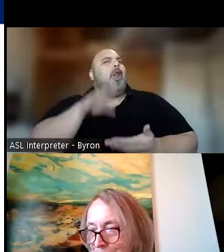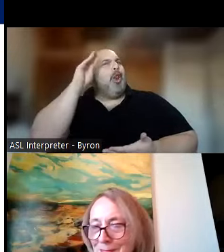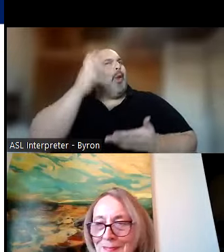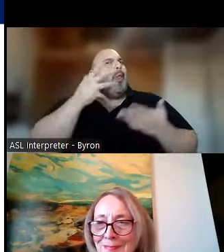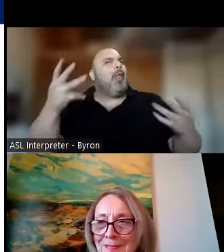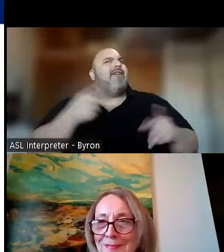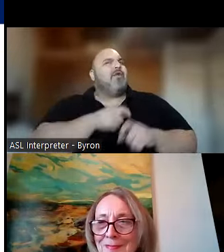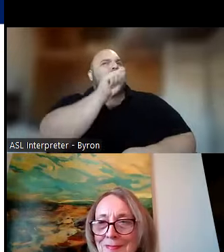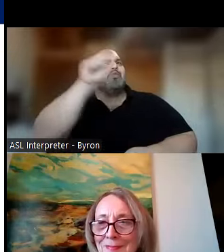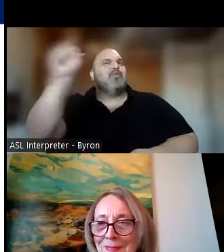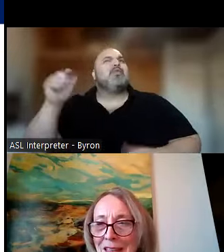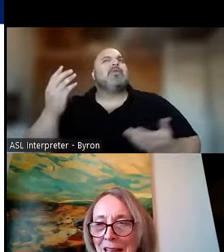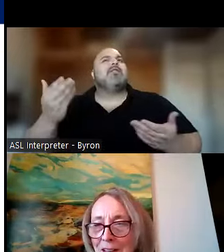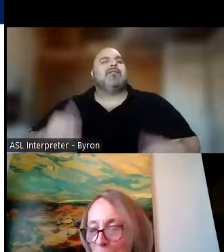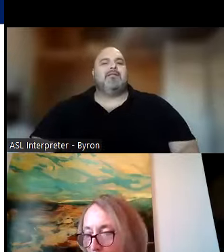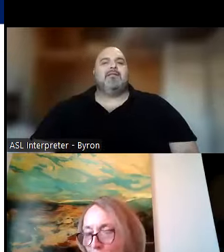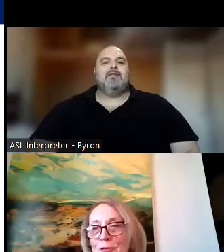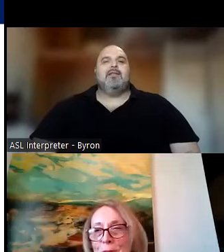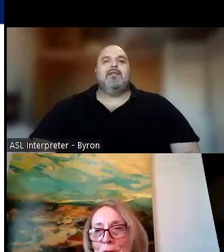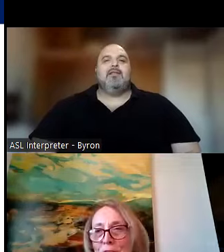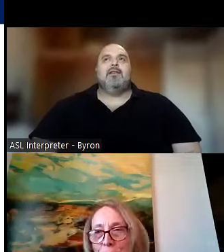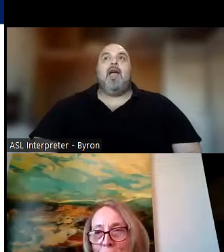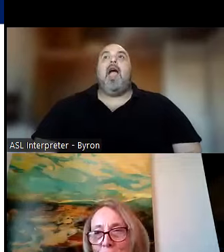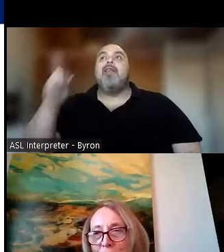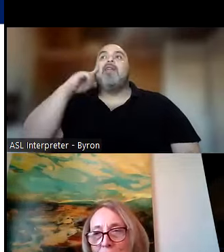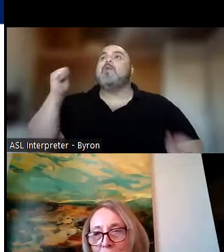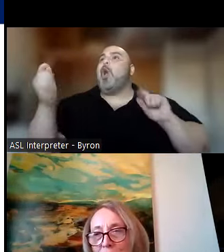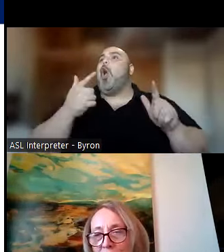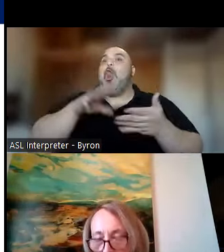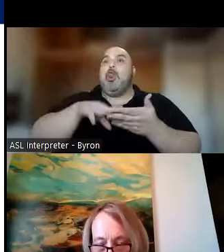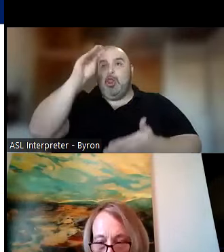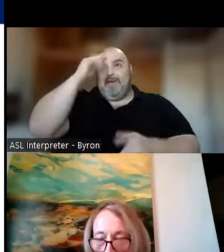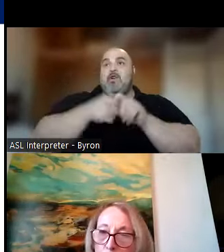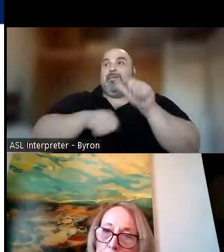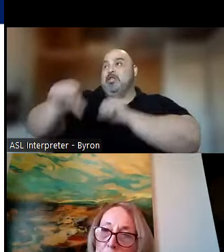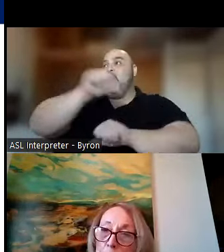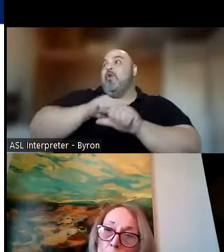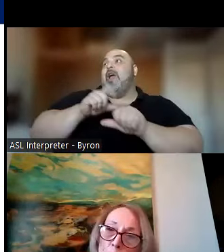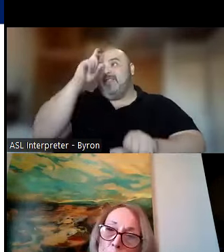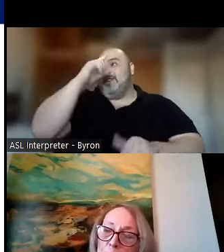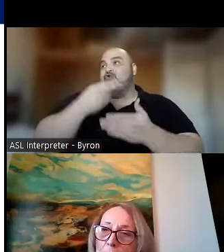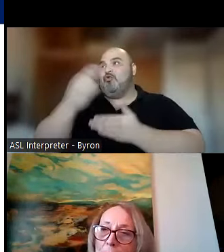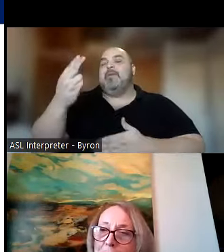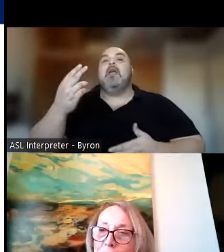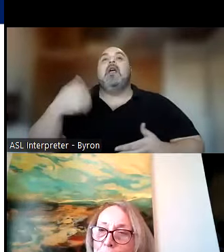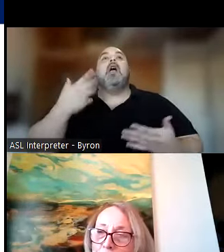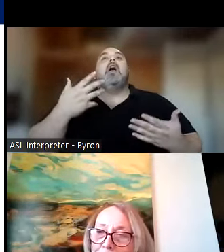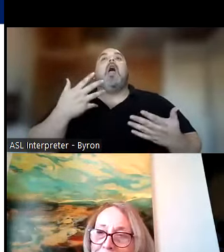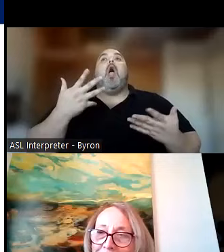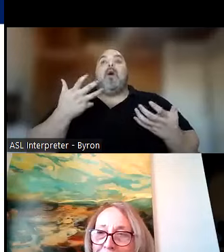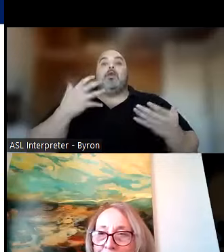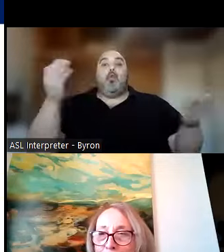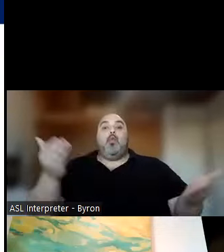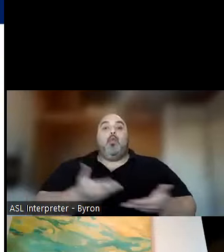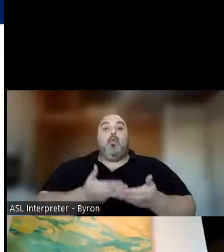here. I think we all learn from each other, which is really terrific. I wanted to welcome